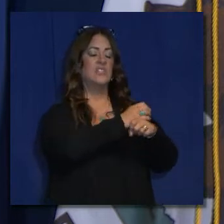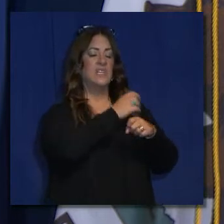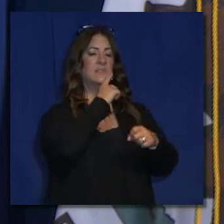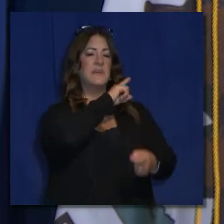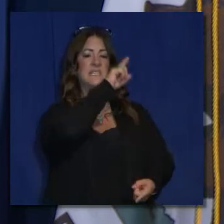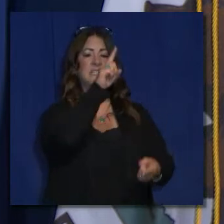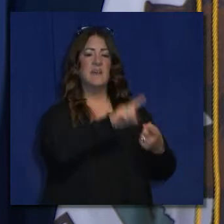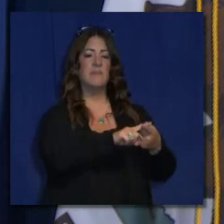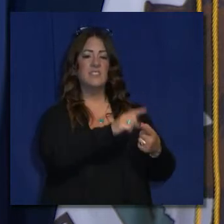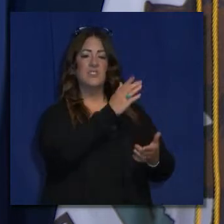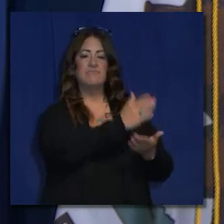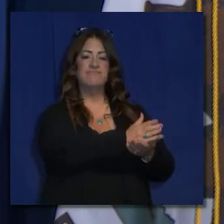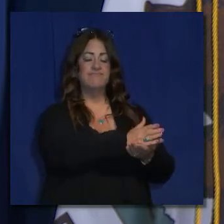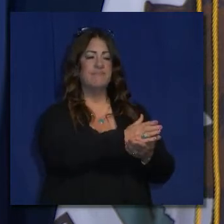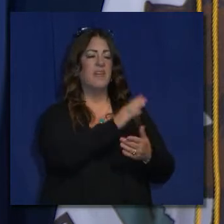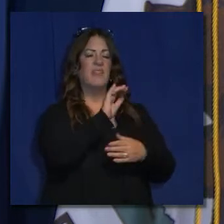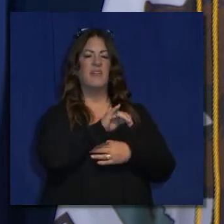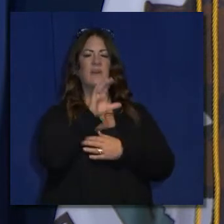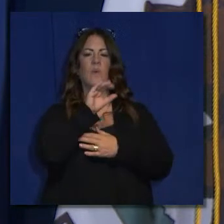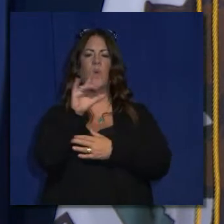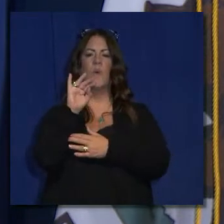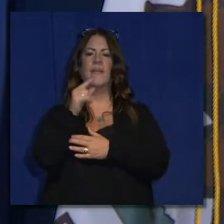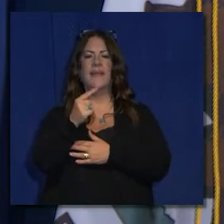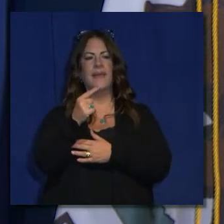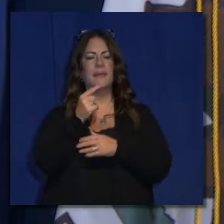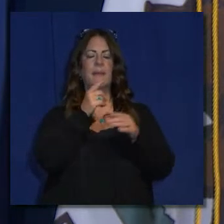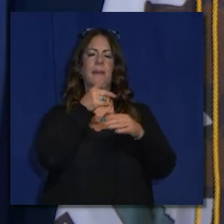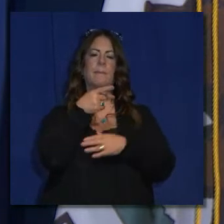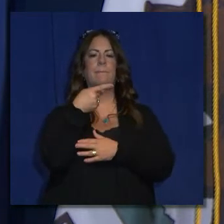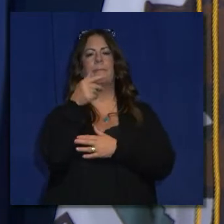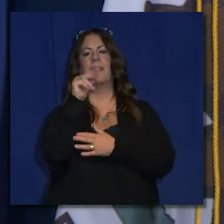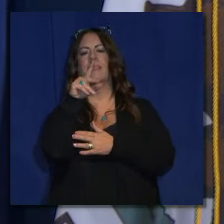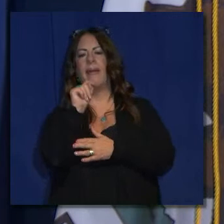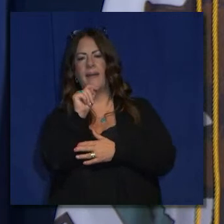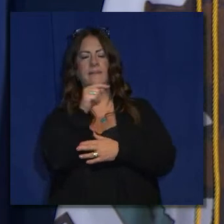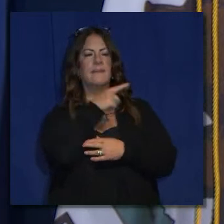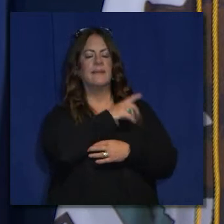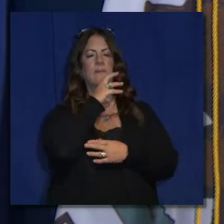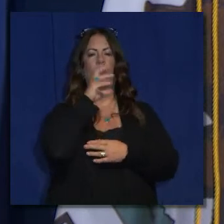cooling plants that are an old technology, not